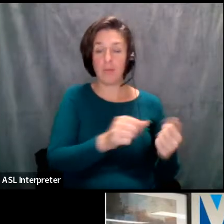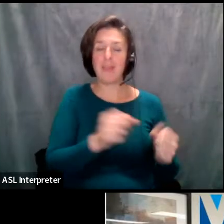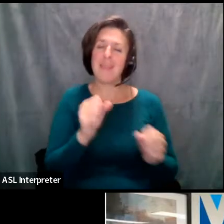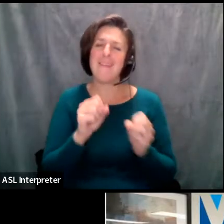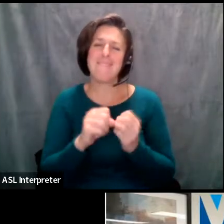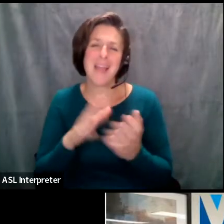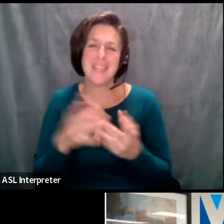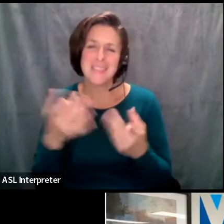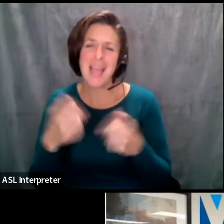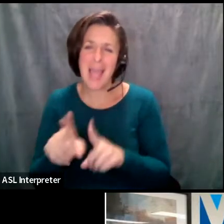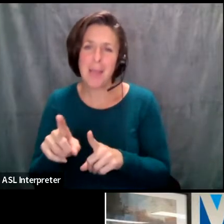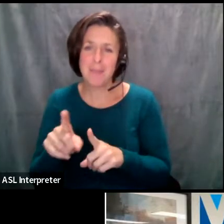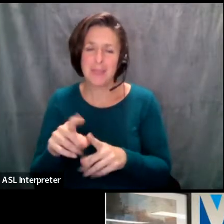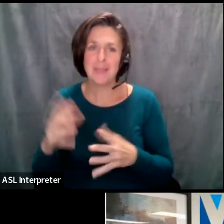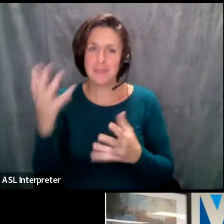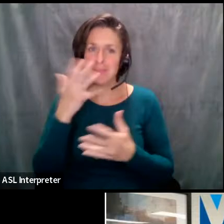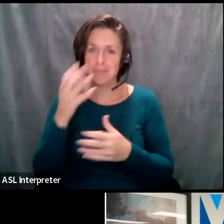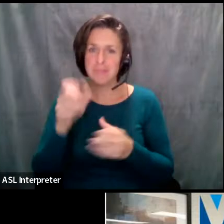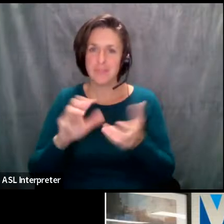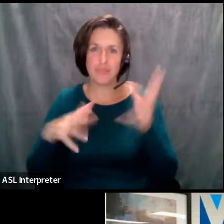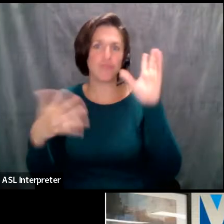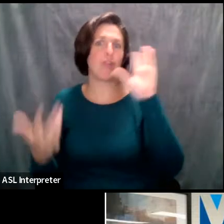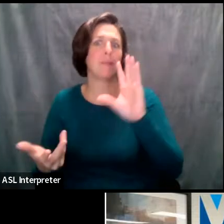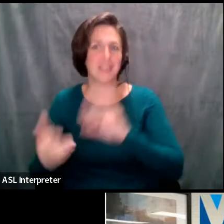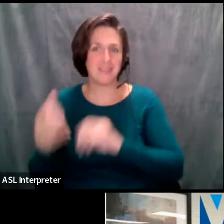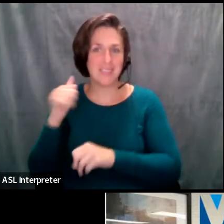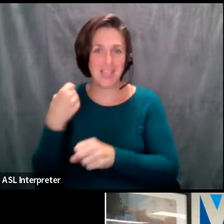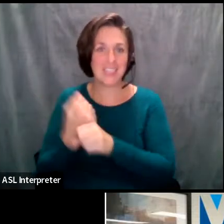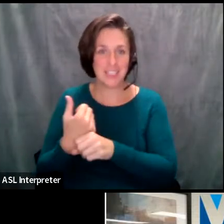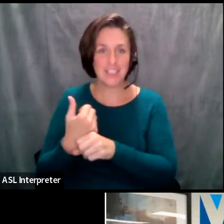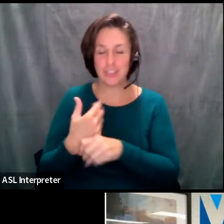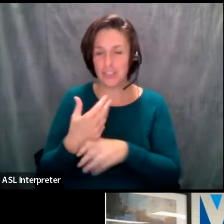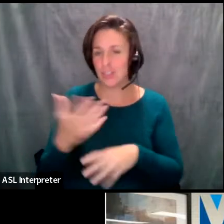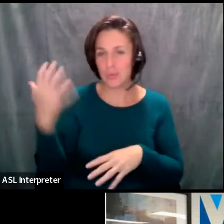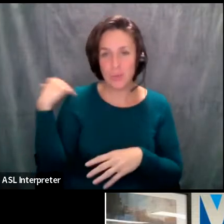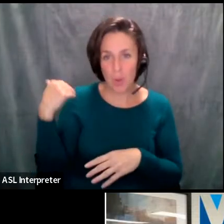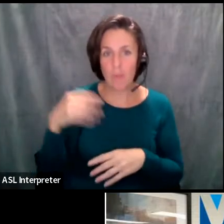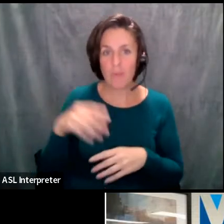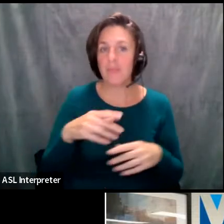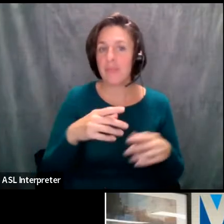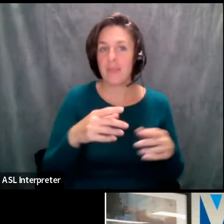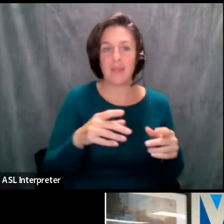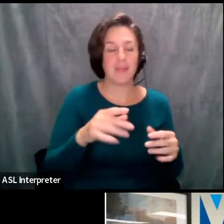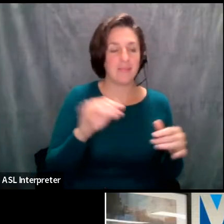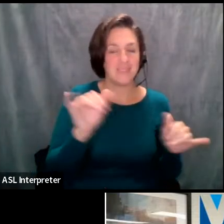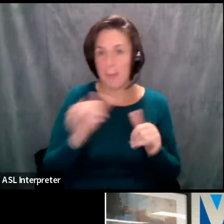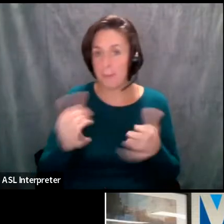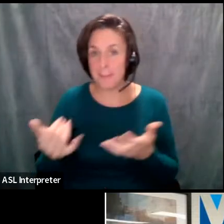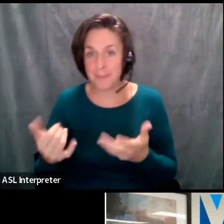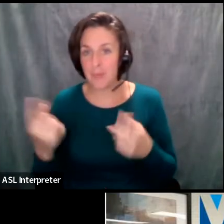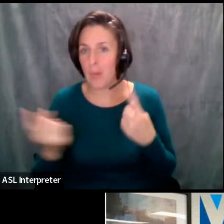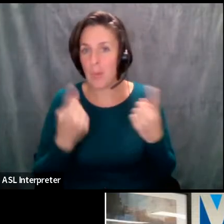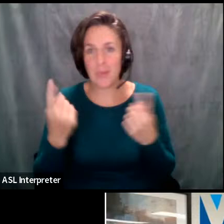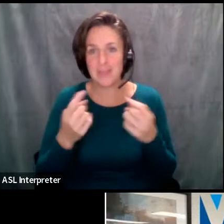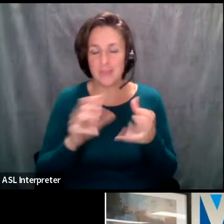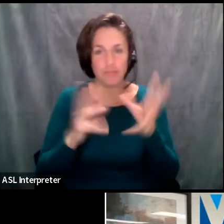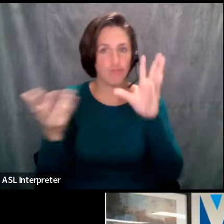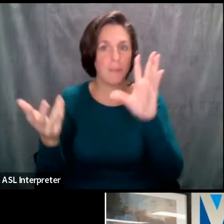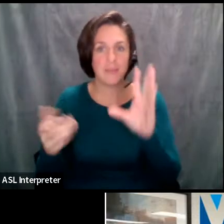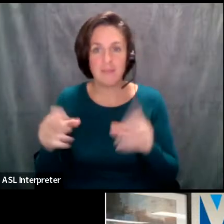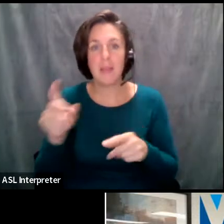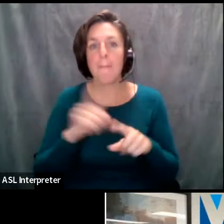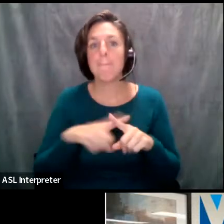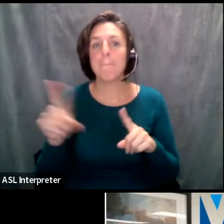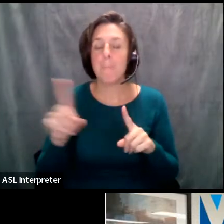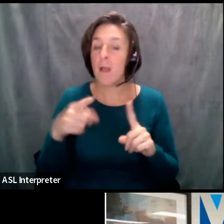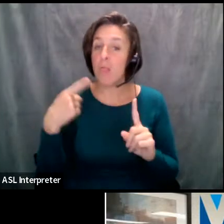quite Okay. disruptive 10 years ago, very Okay. much as disruptive they are today, as always. I think what the point is